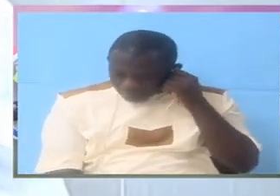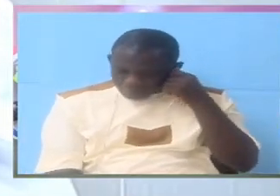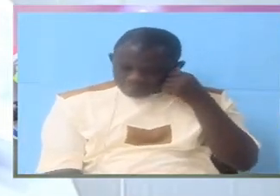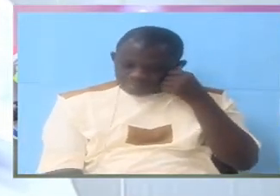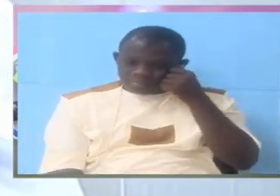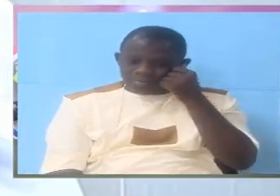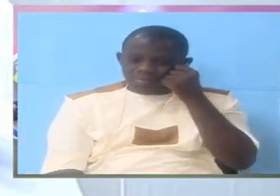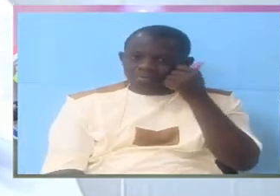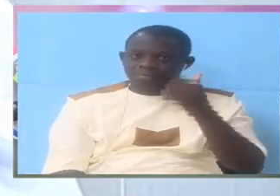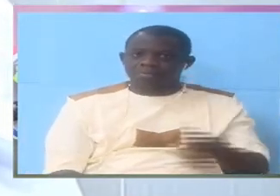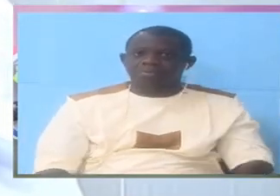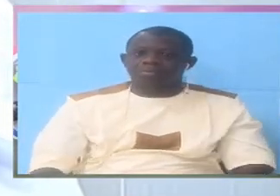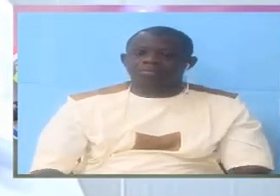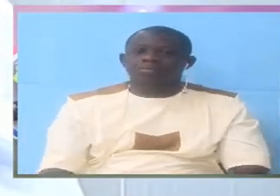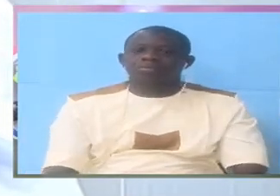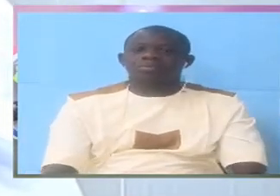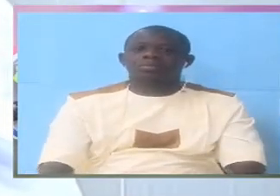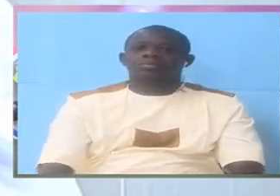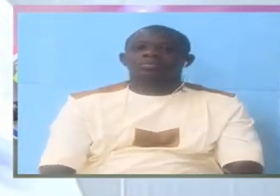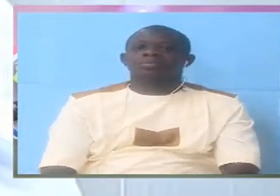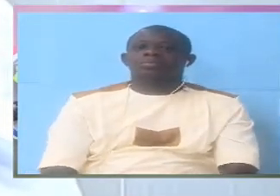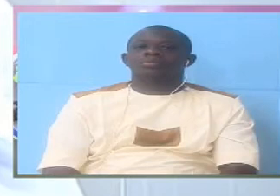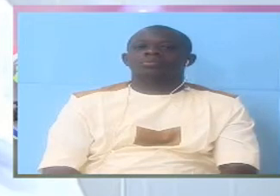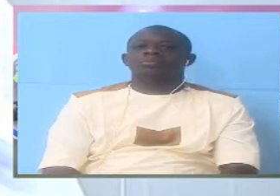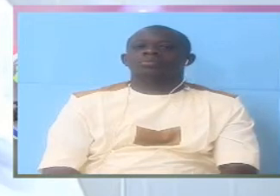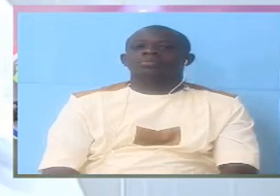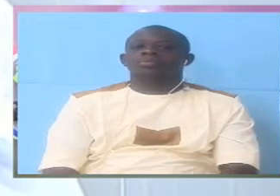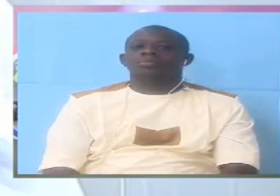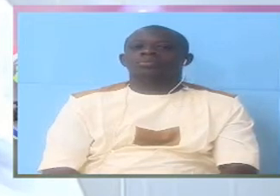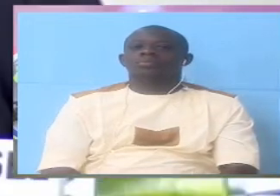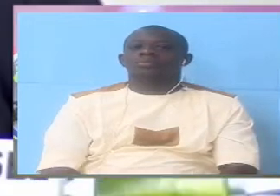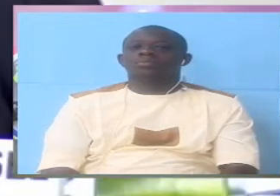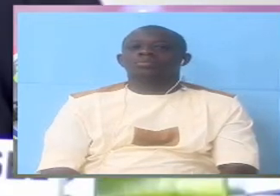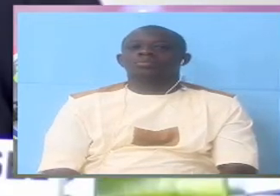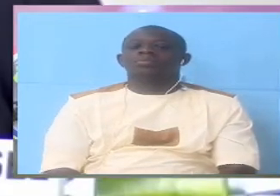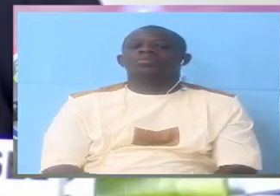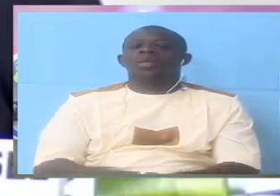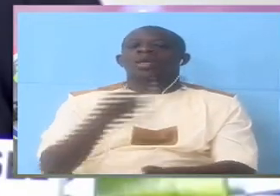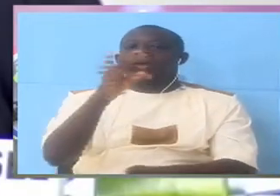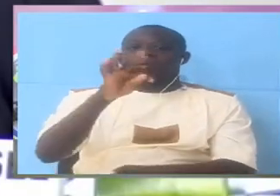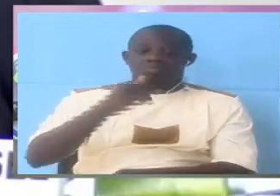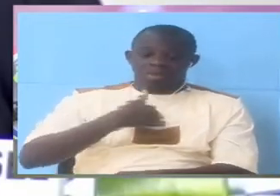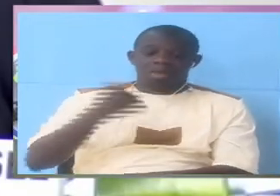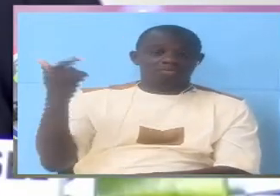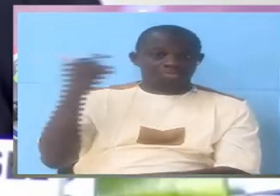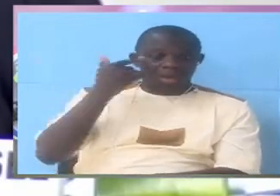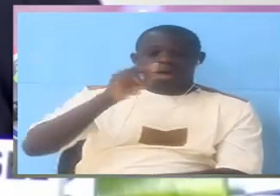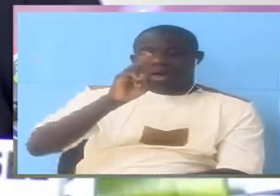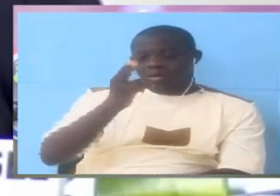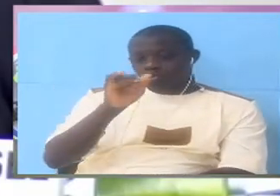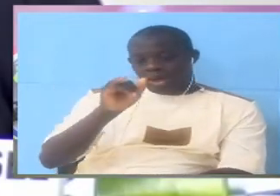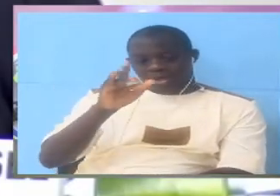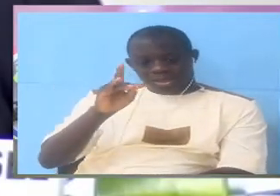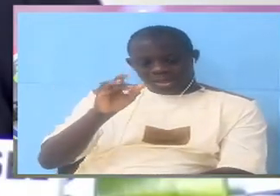Yes. I can hear Hydra properly. He said the man was cooperating. Why do you need to beat him? Why